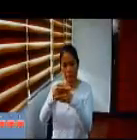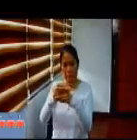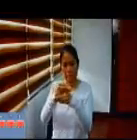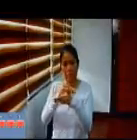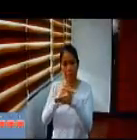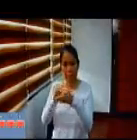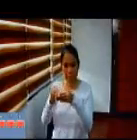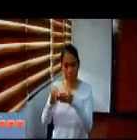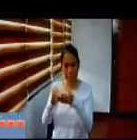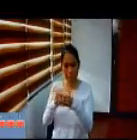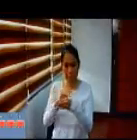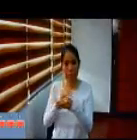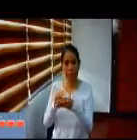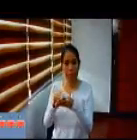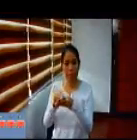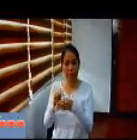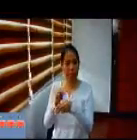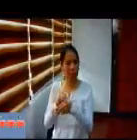fishing is something